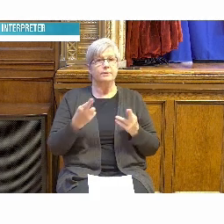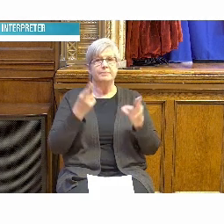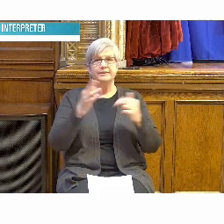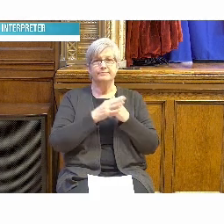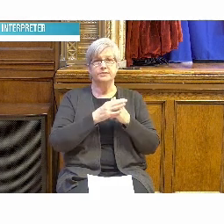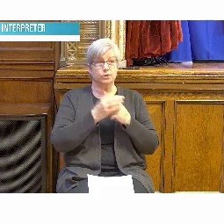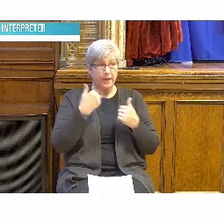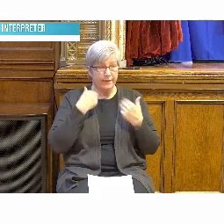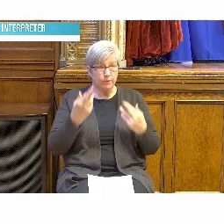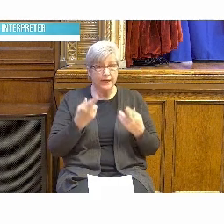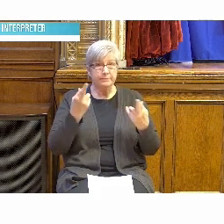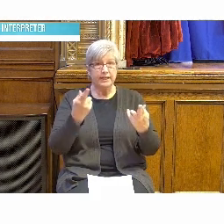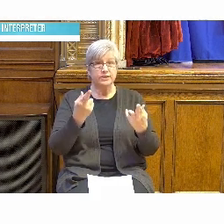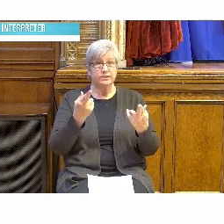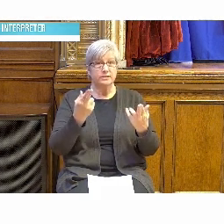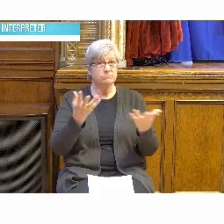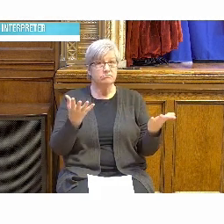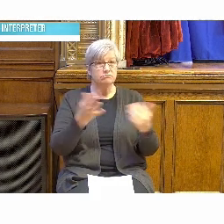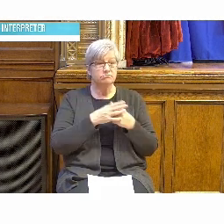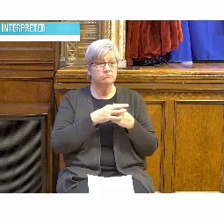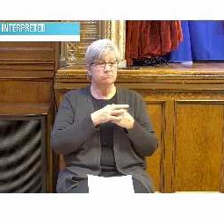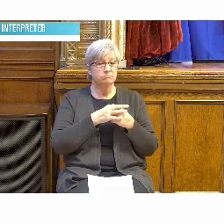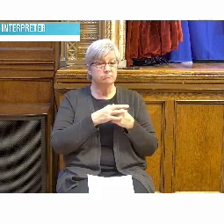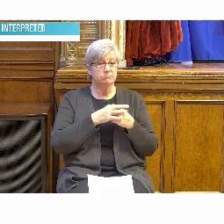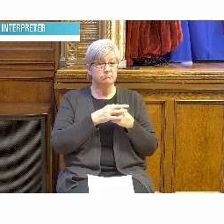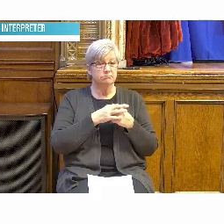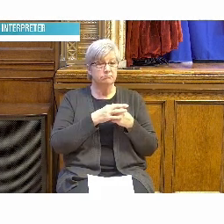a recommendation on the floor?